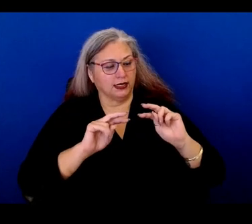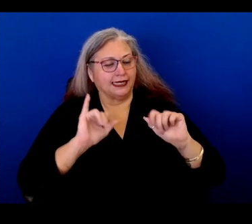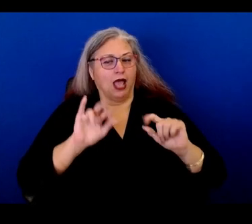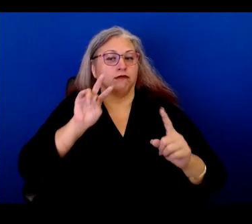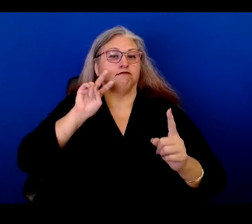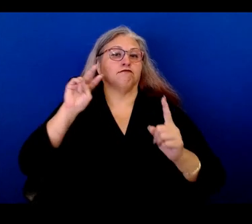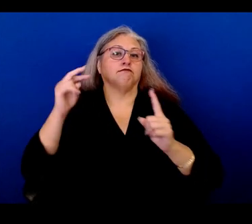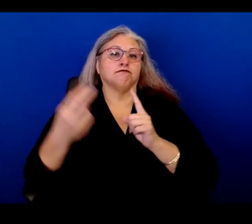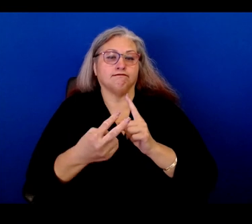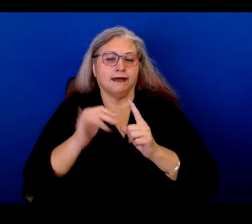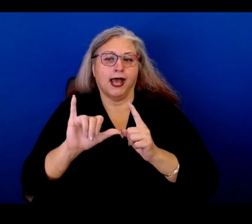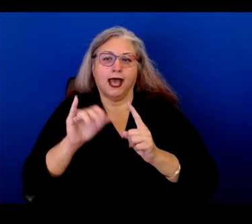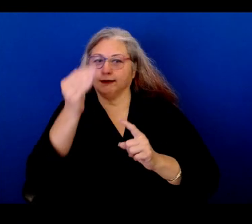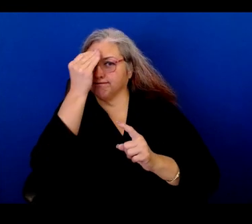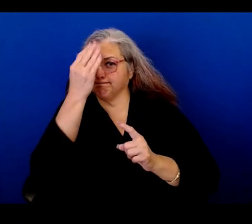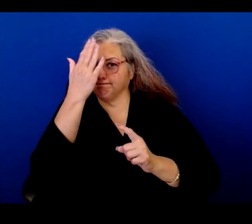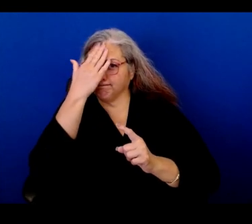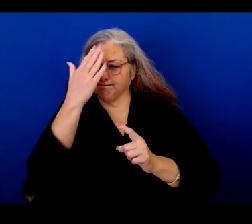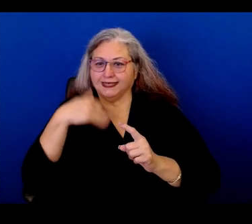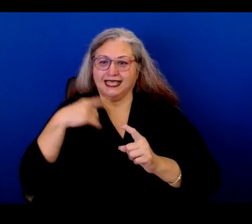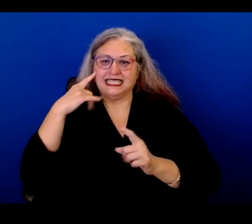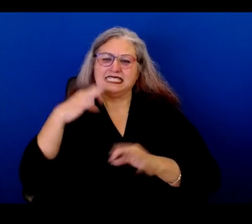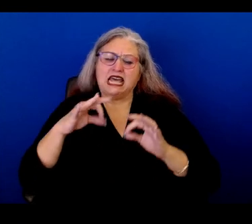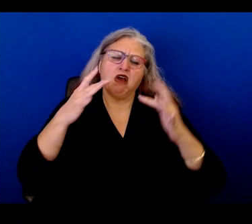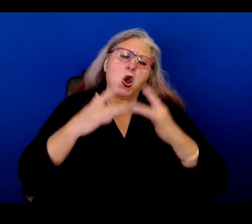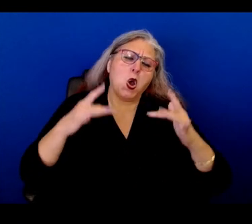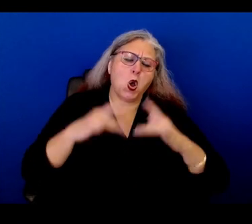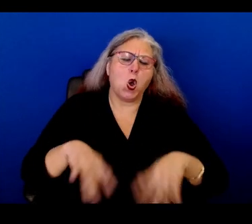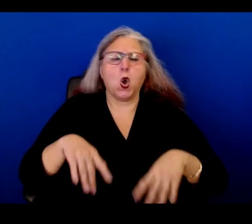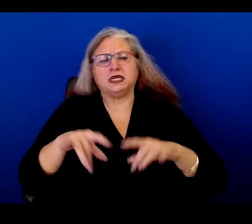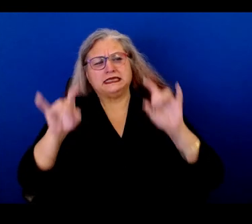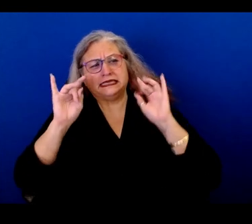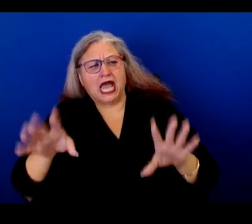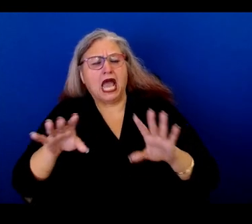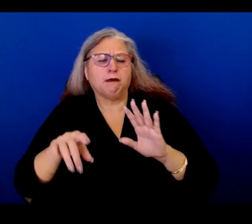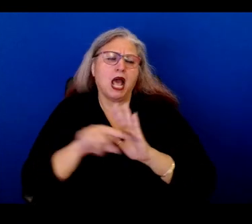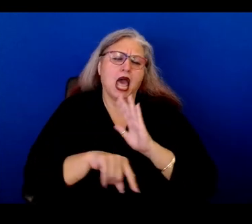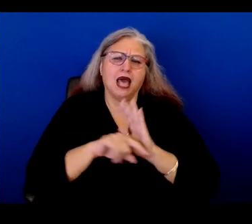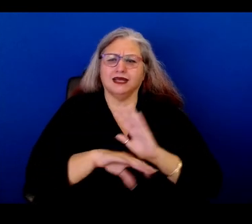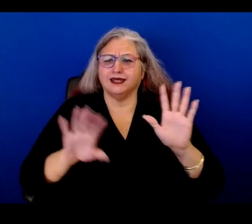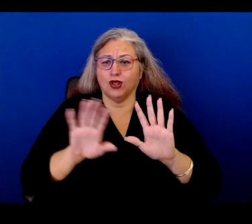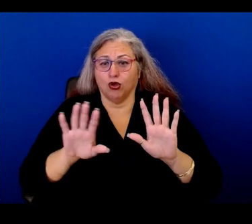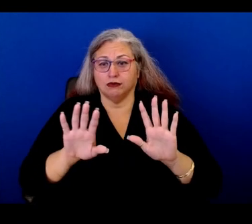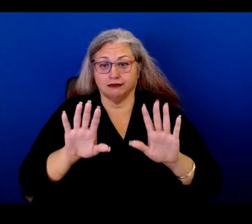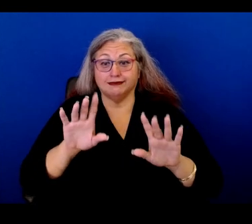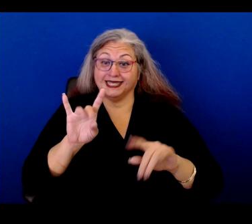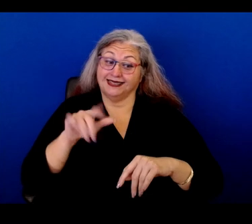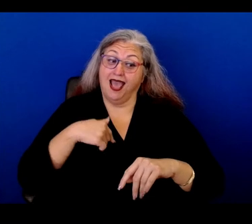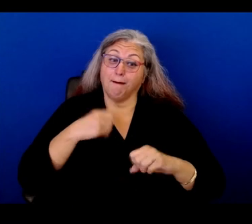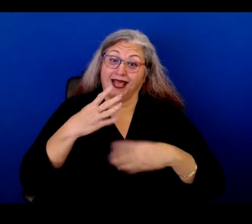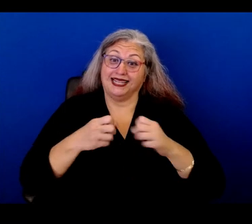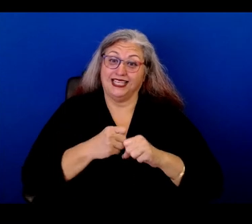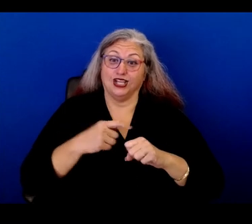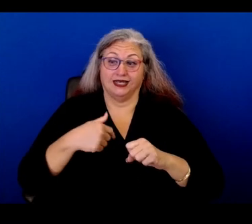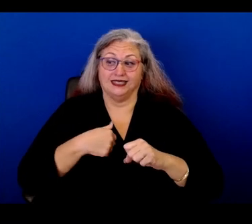learning perspective instead of why me and so terrible. And because I definitely did that too for years